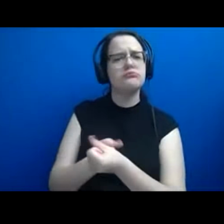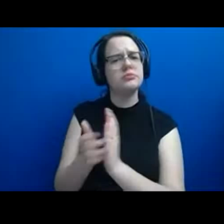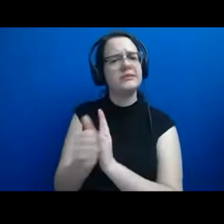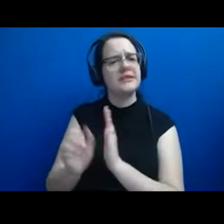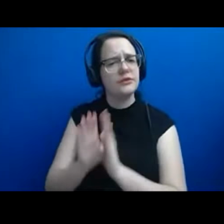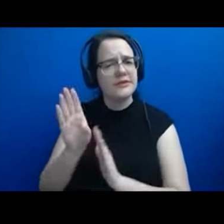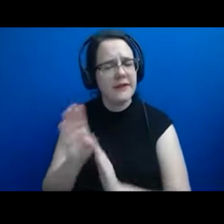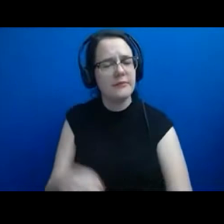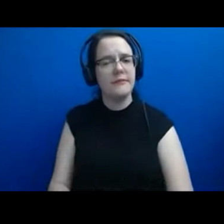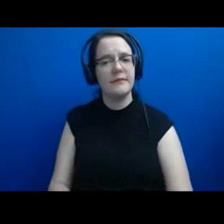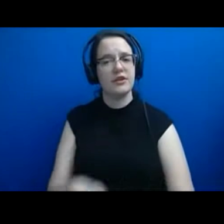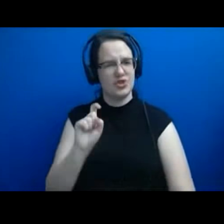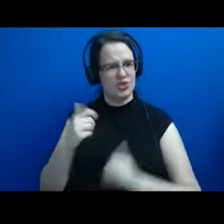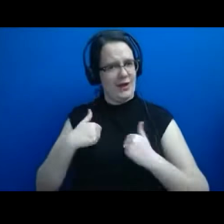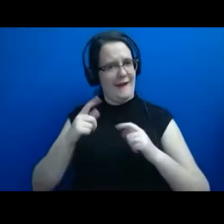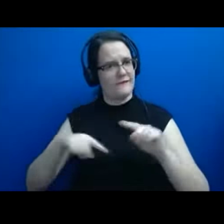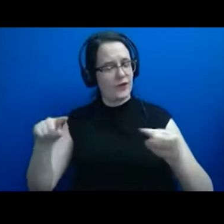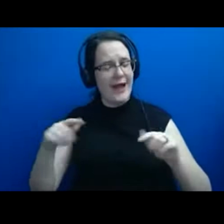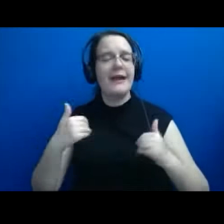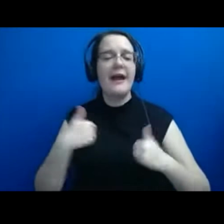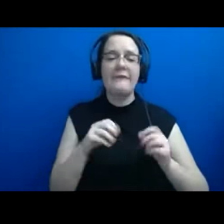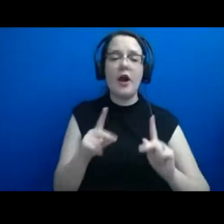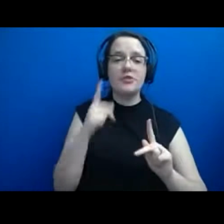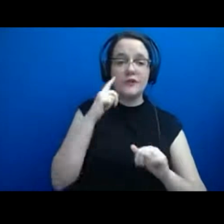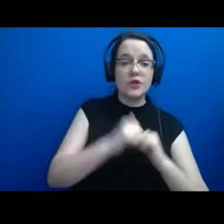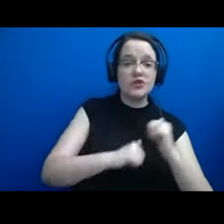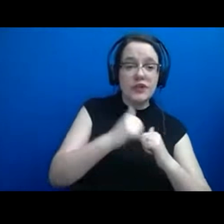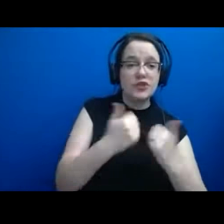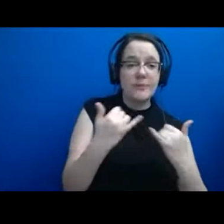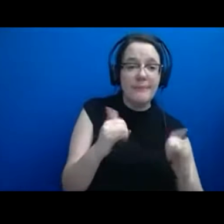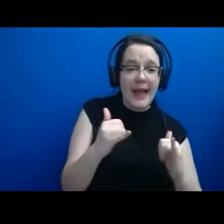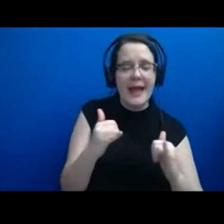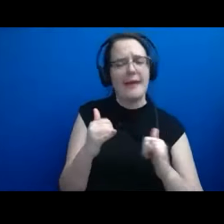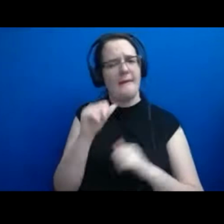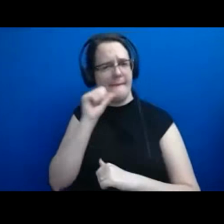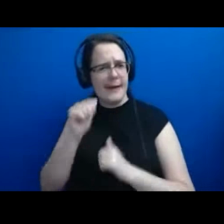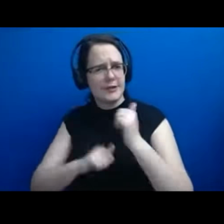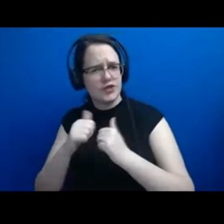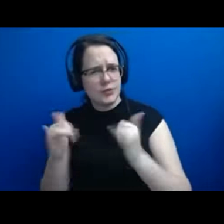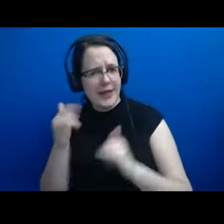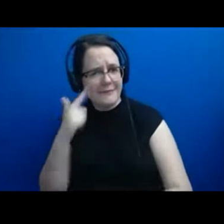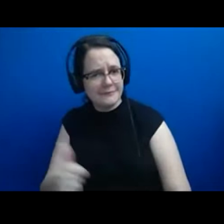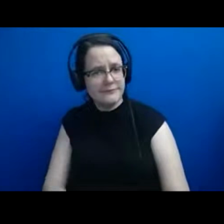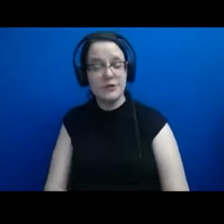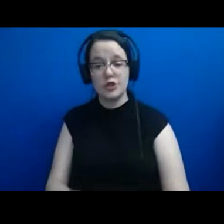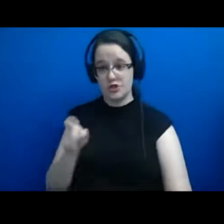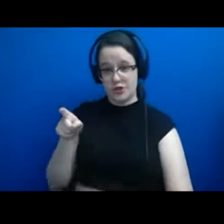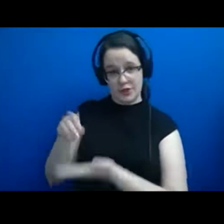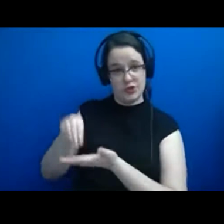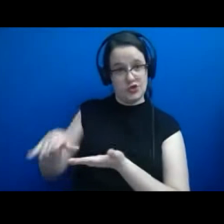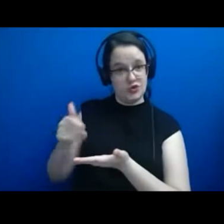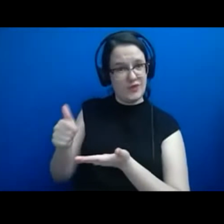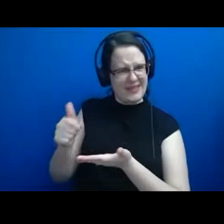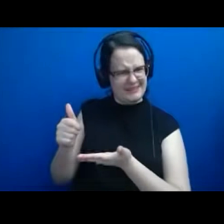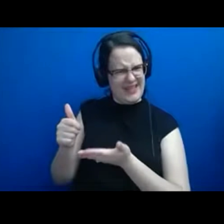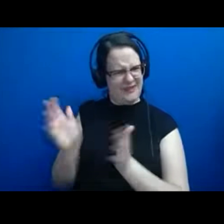have variety, so structured, unstructured opportunities. It should be student driven, right? So students should have a